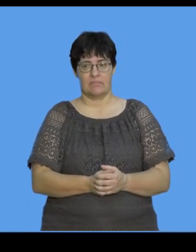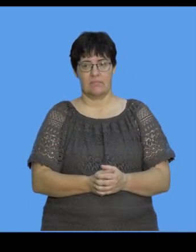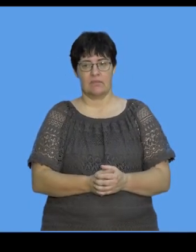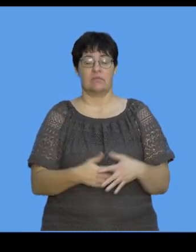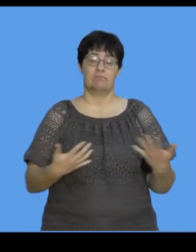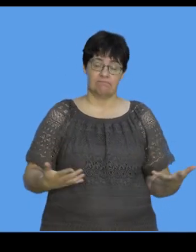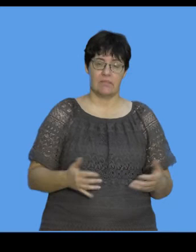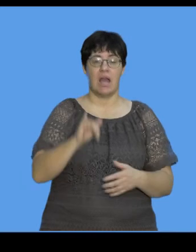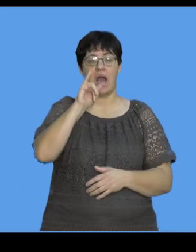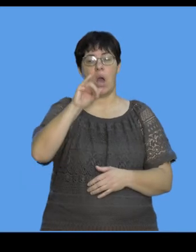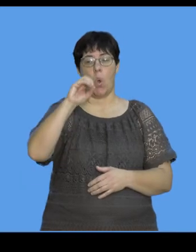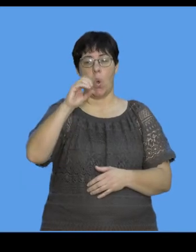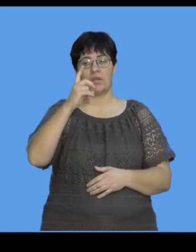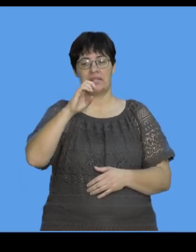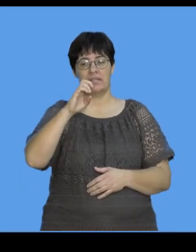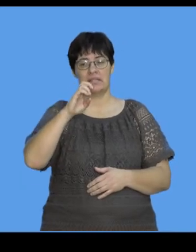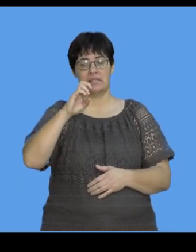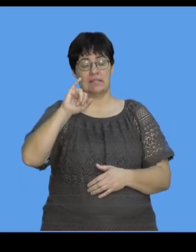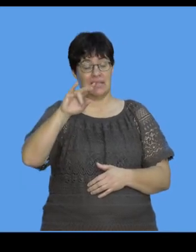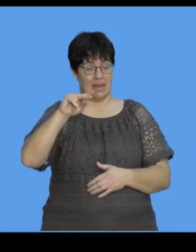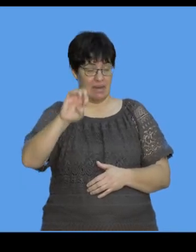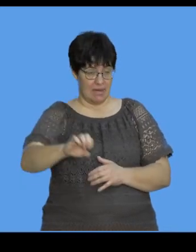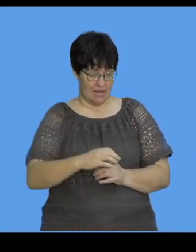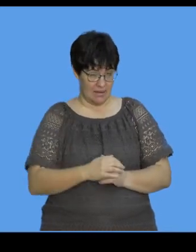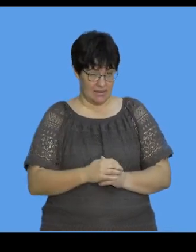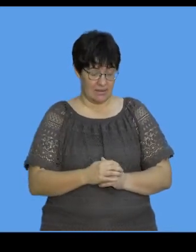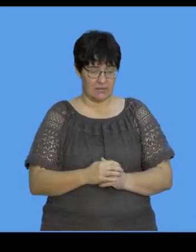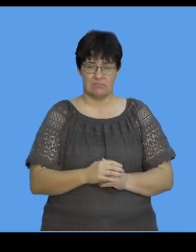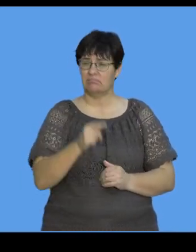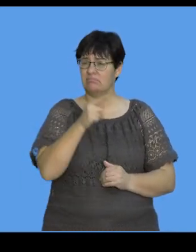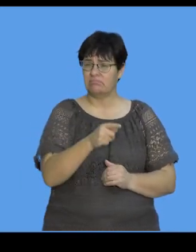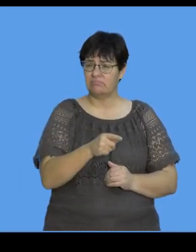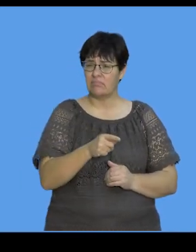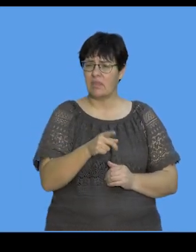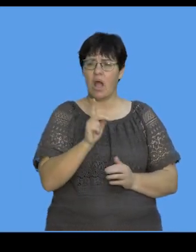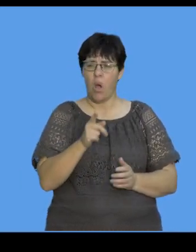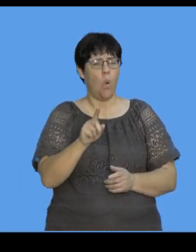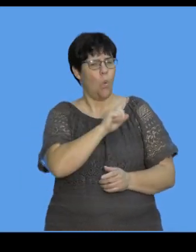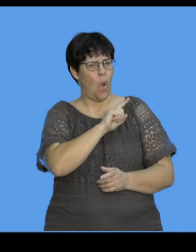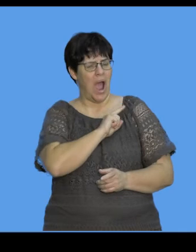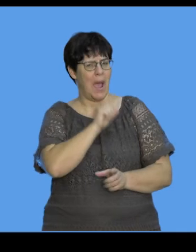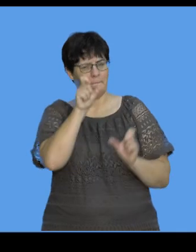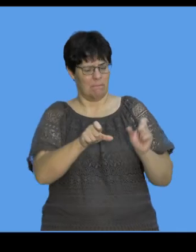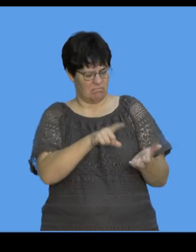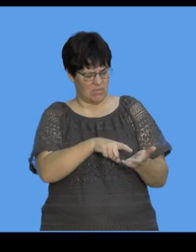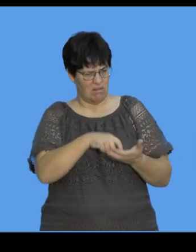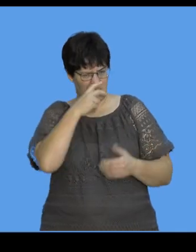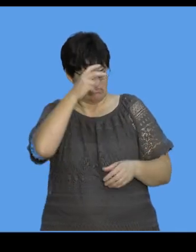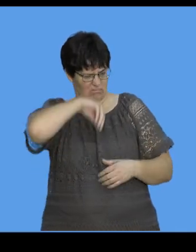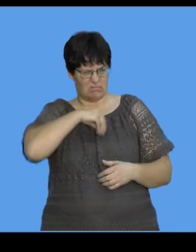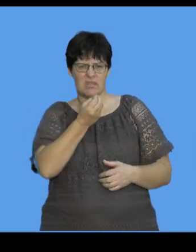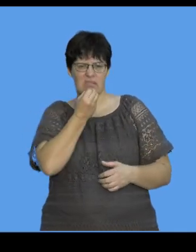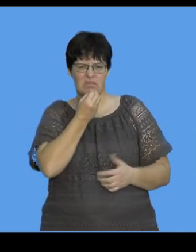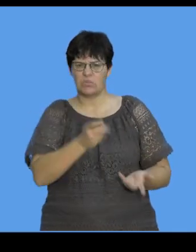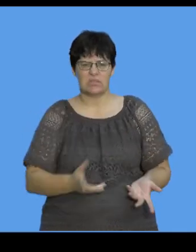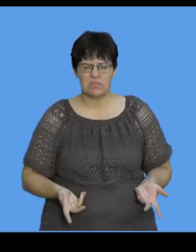Okay, next question, we've just done it, iodine, right? And the question is, why do we need it? Number